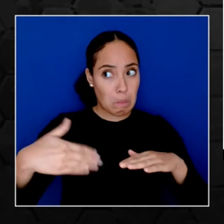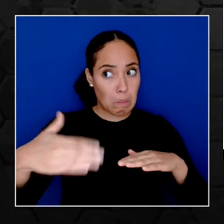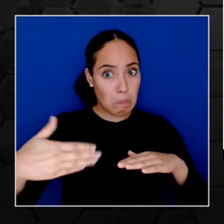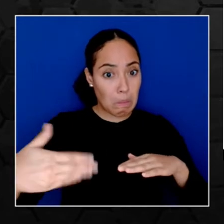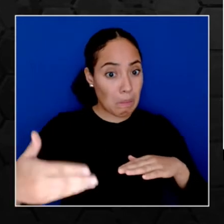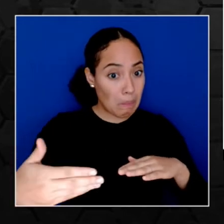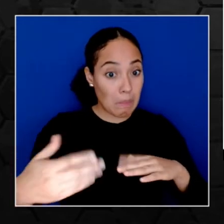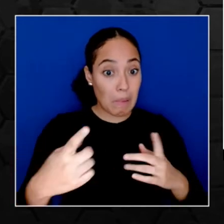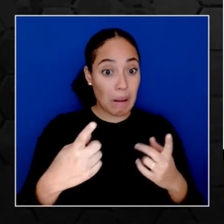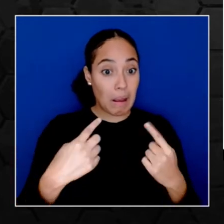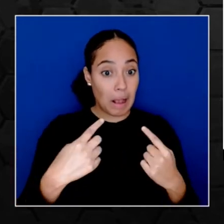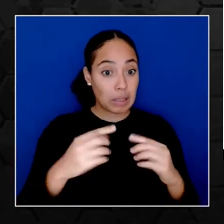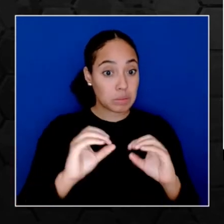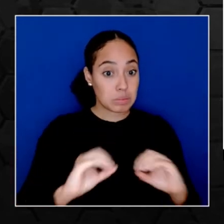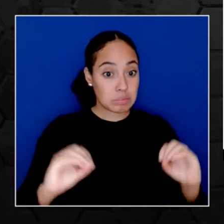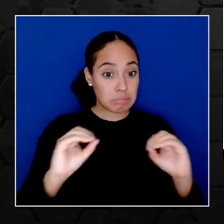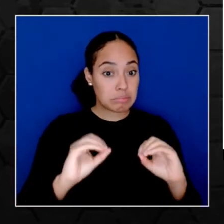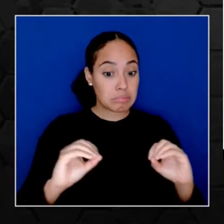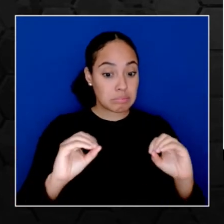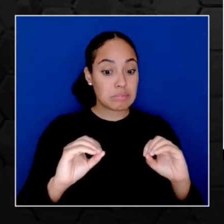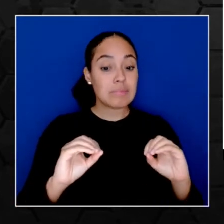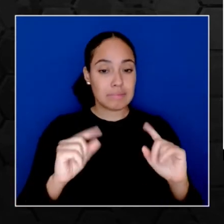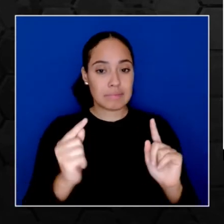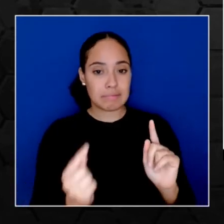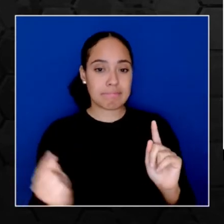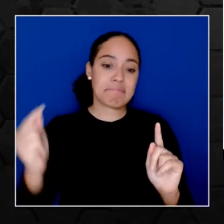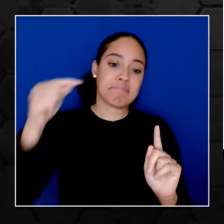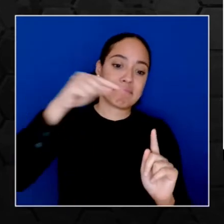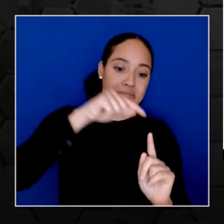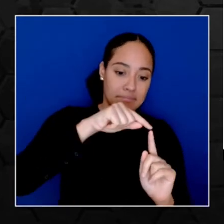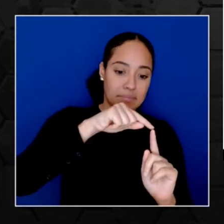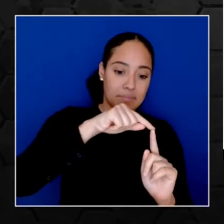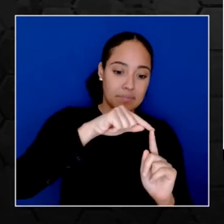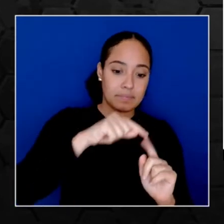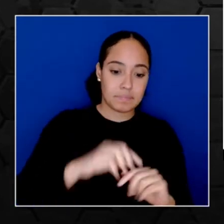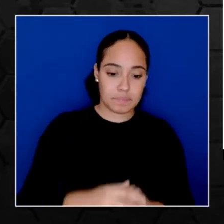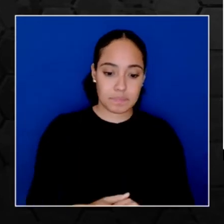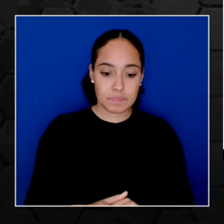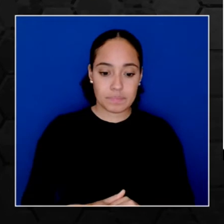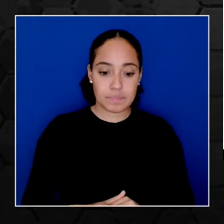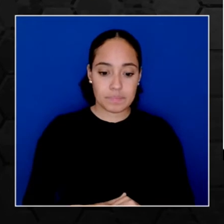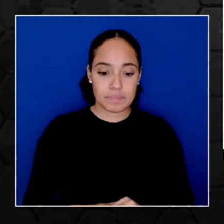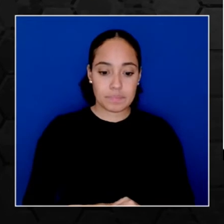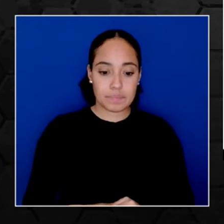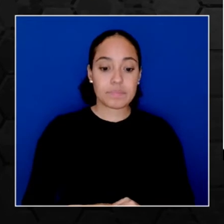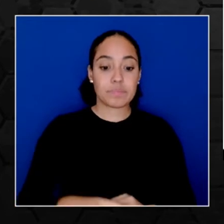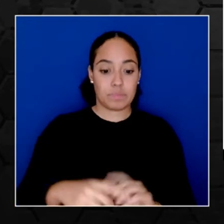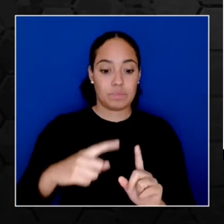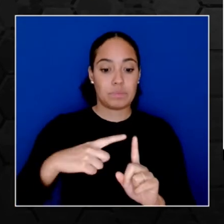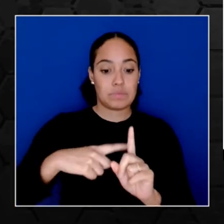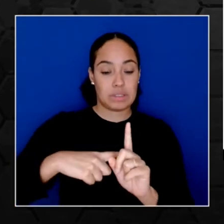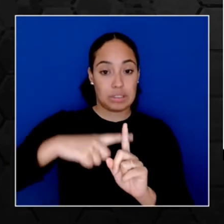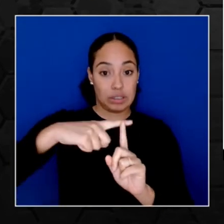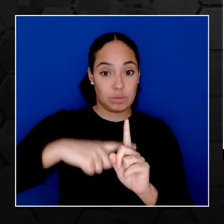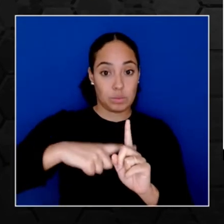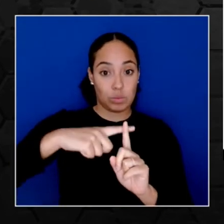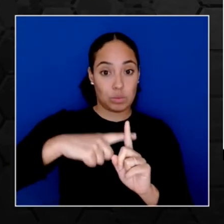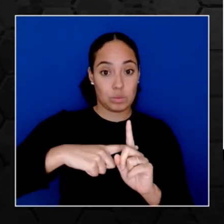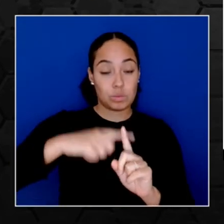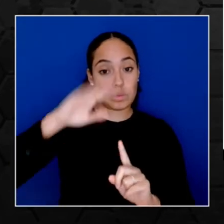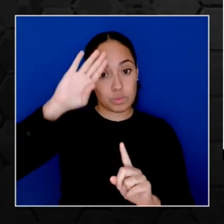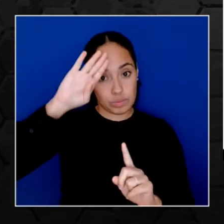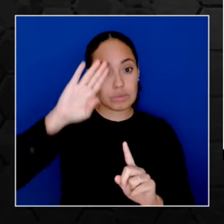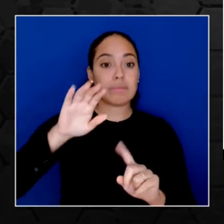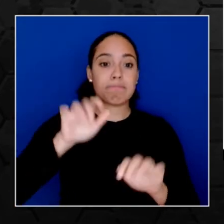actually check, database to actually check with the temperature. So we're giving out a dummy value. The temperature is XYZ. I'm just giving it out in a